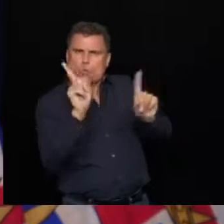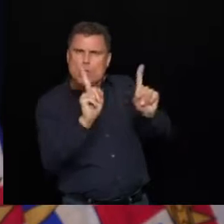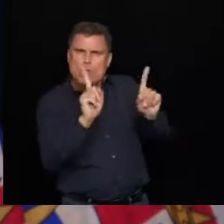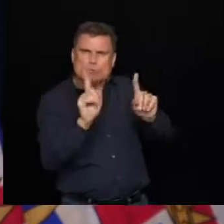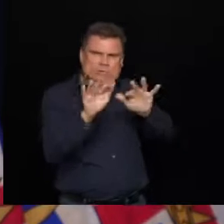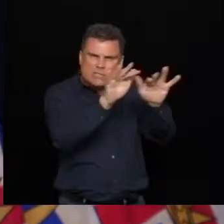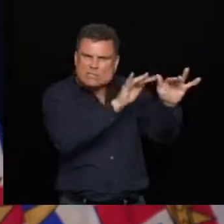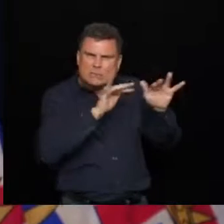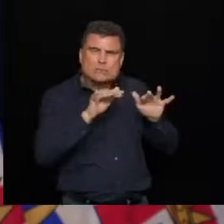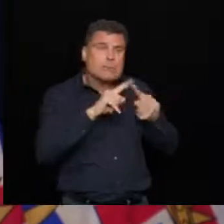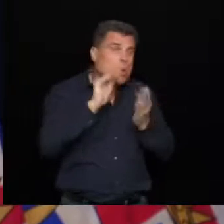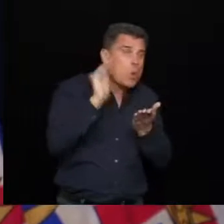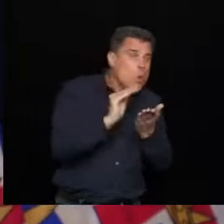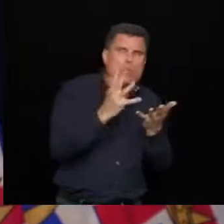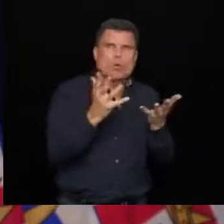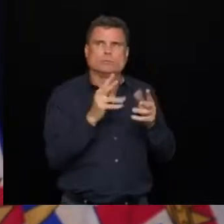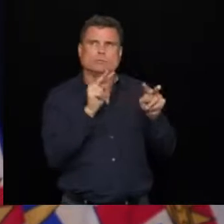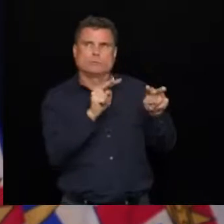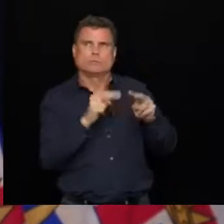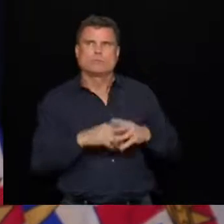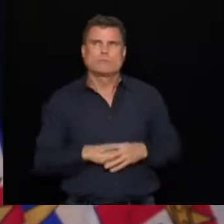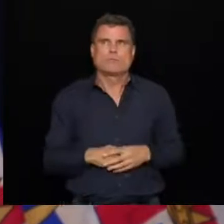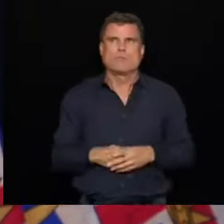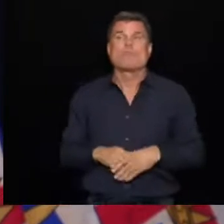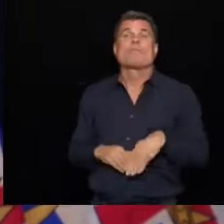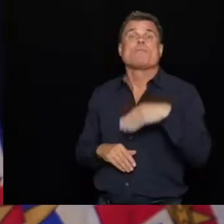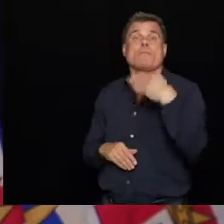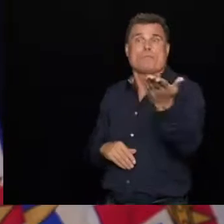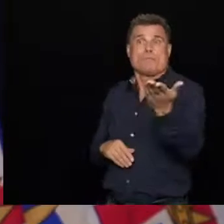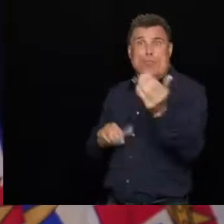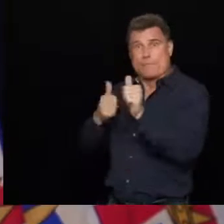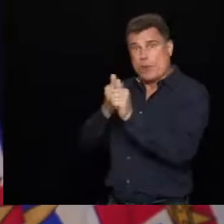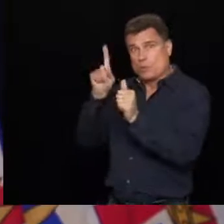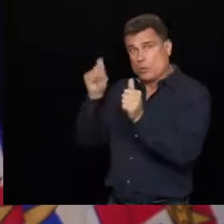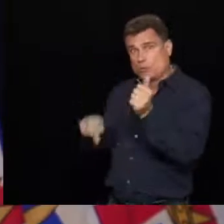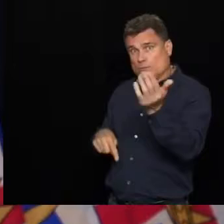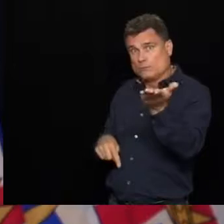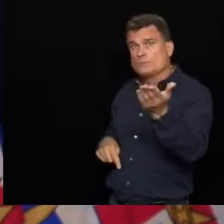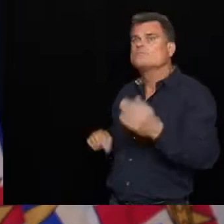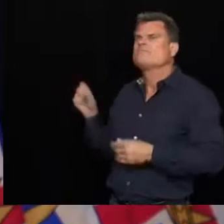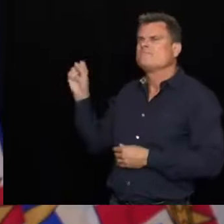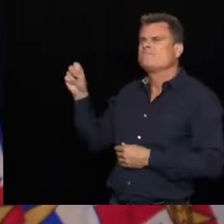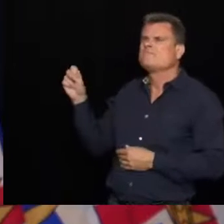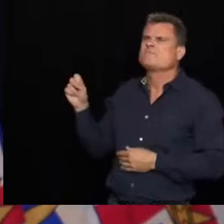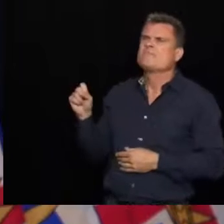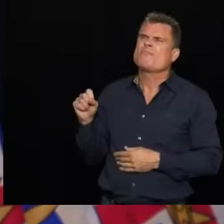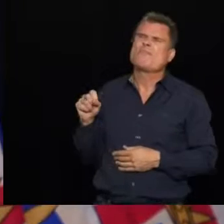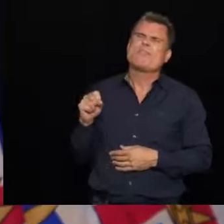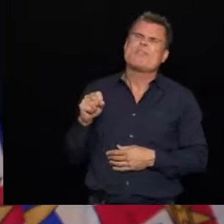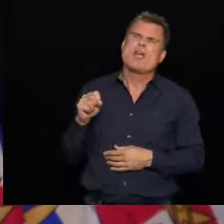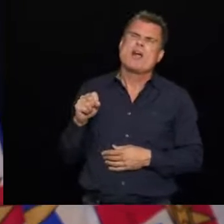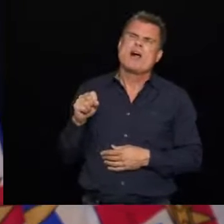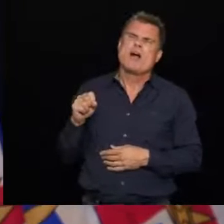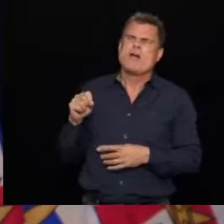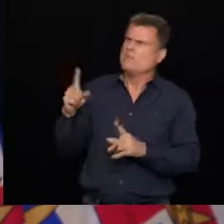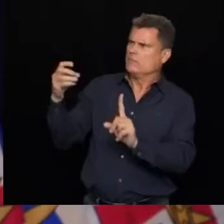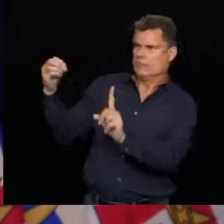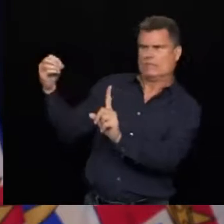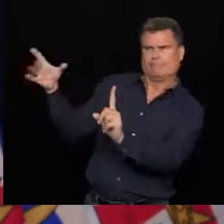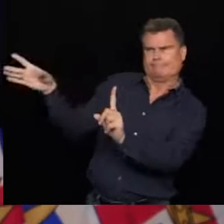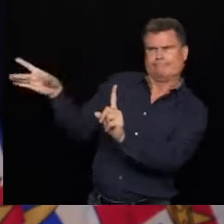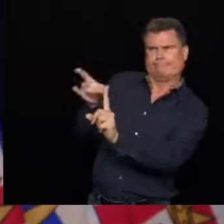quickly, also about schools, the definitions of like an exposure versus a cluster versus an outbreak. The definition